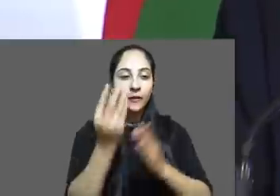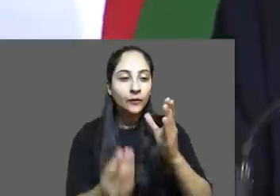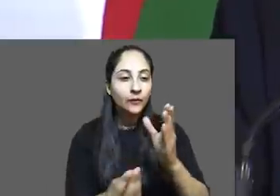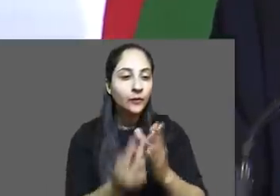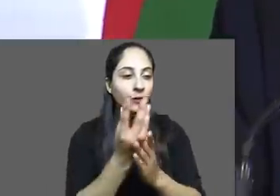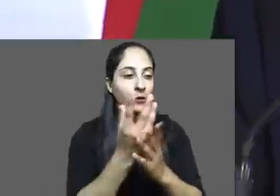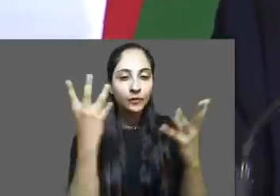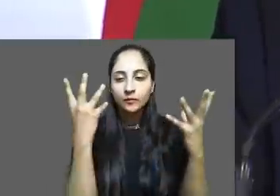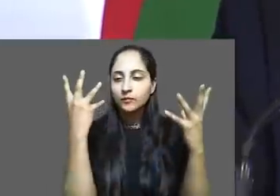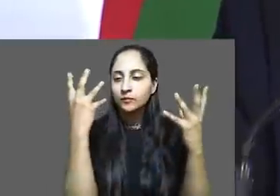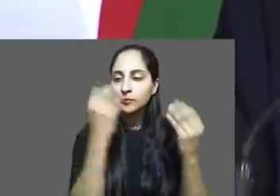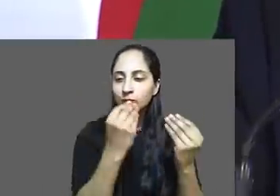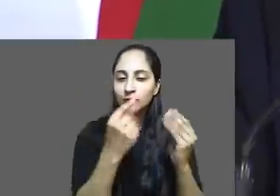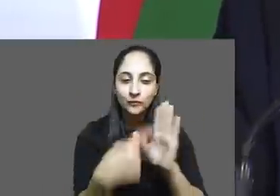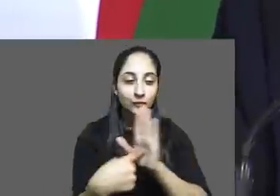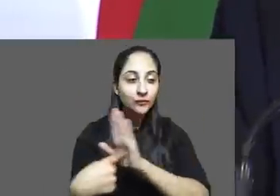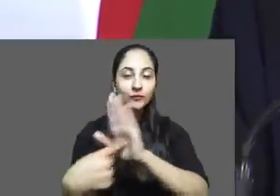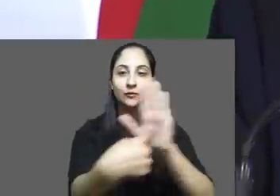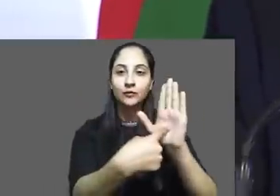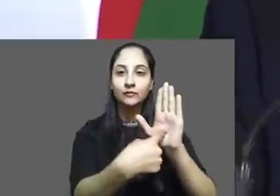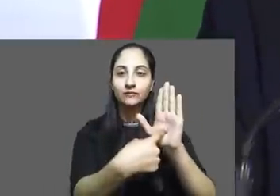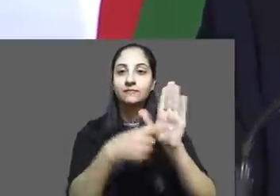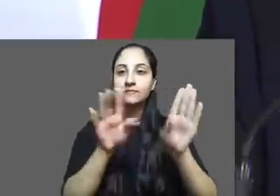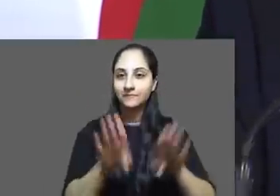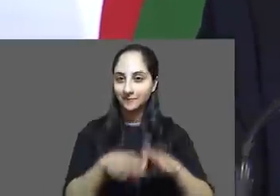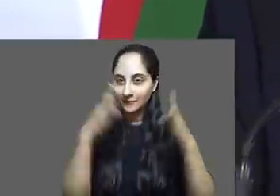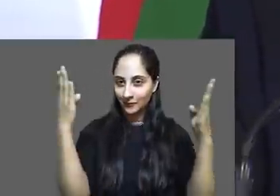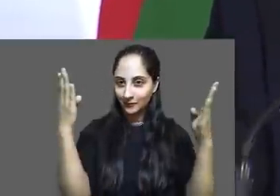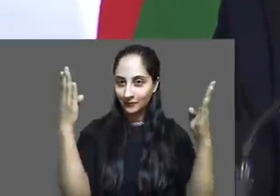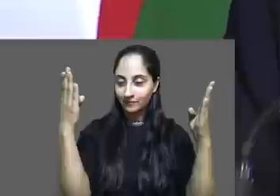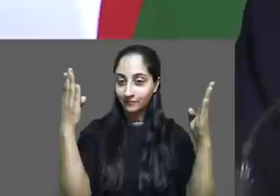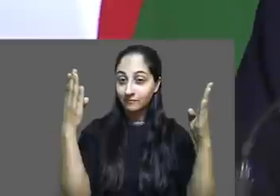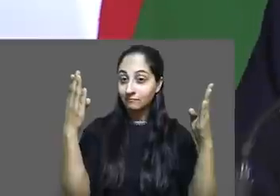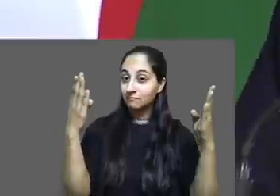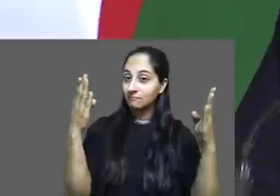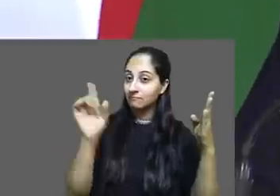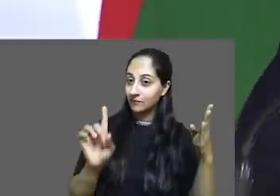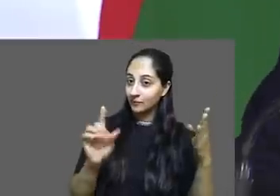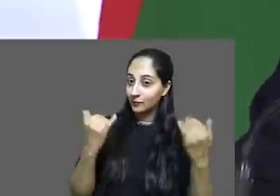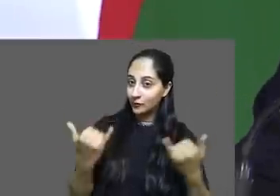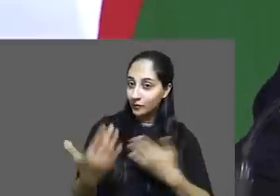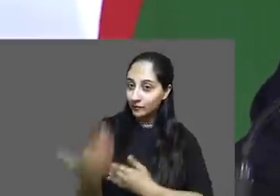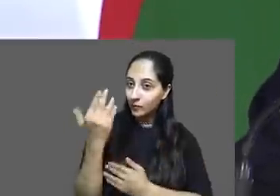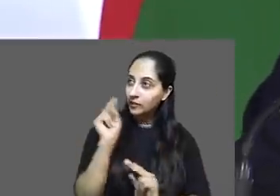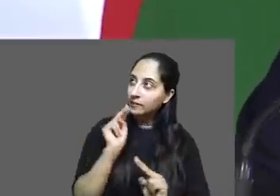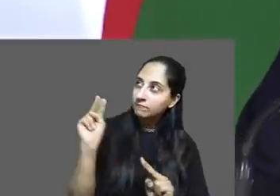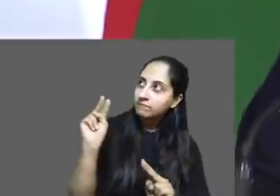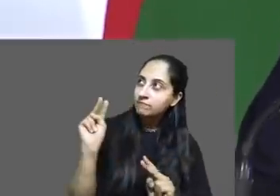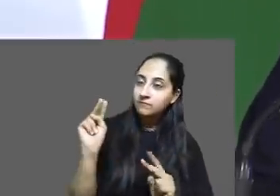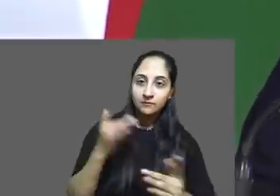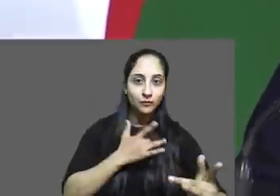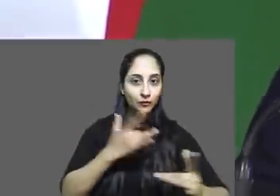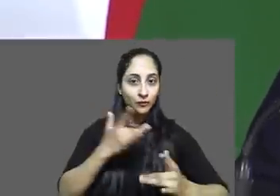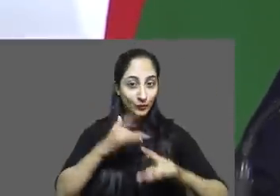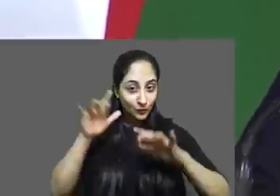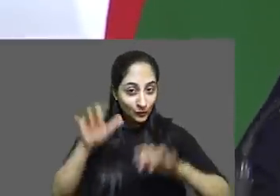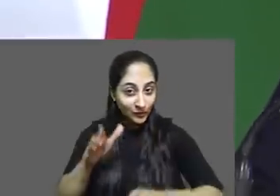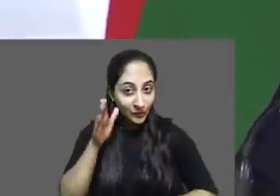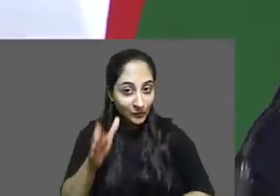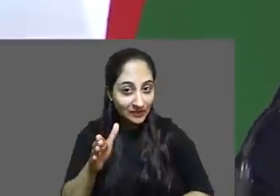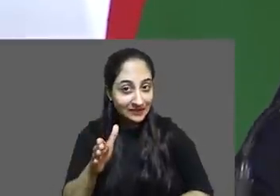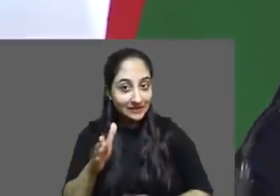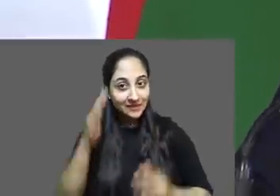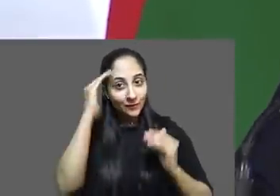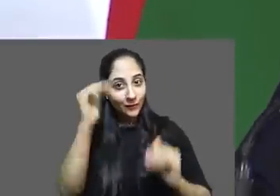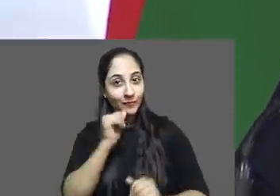the park's natural beauty could be seen to the fullest advantage. And I have to admit that I spent much of this